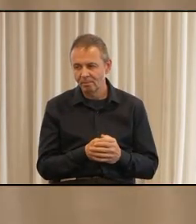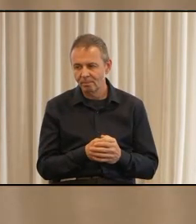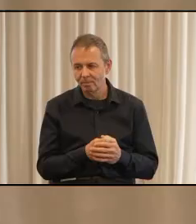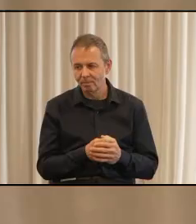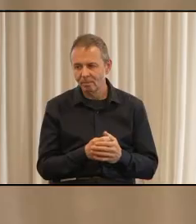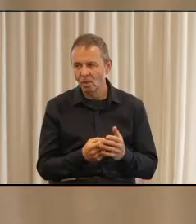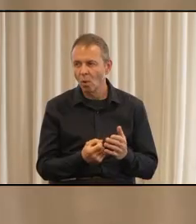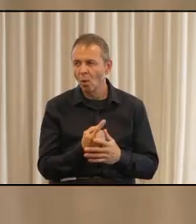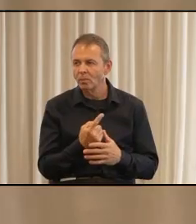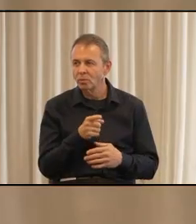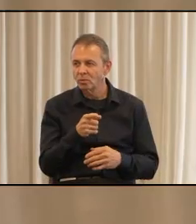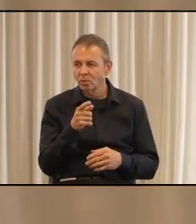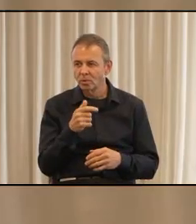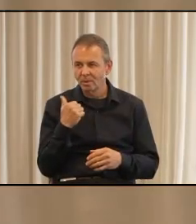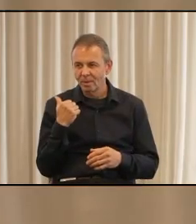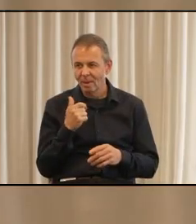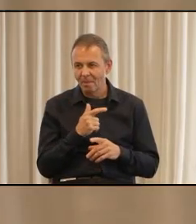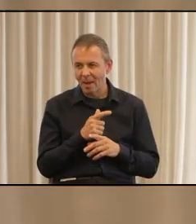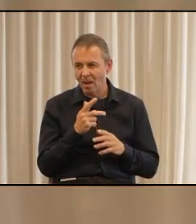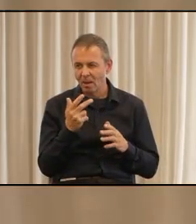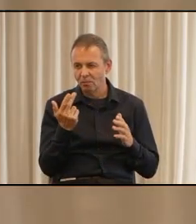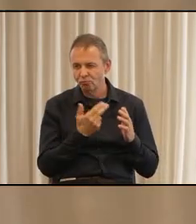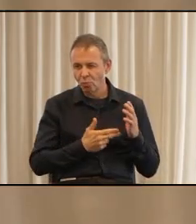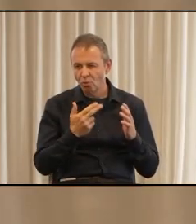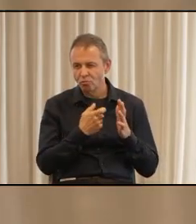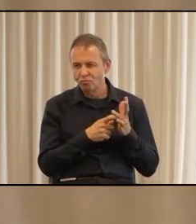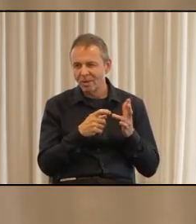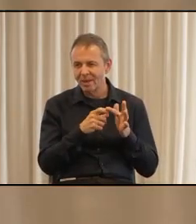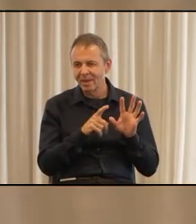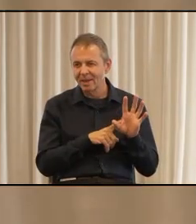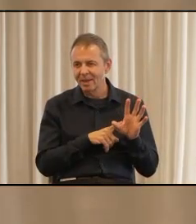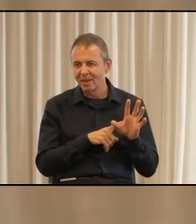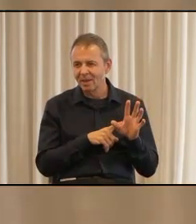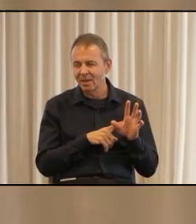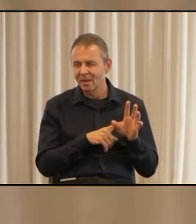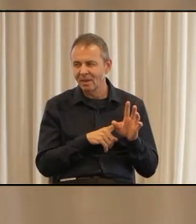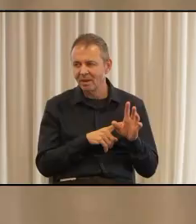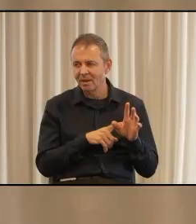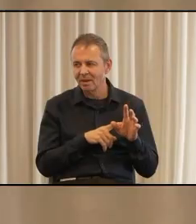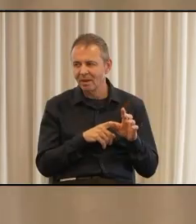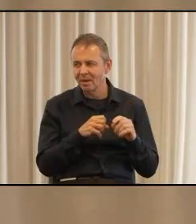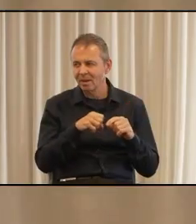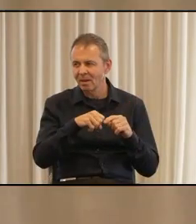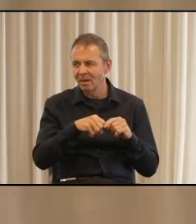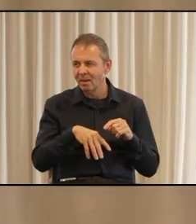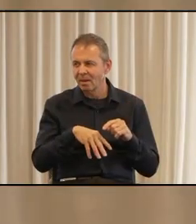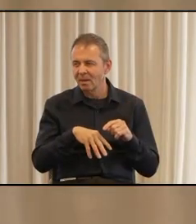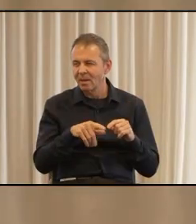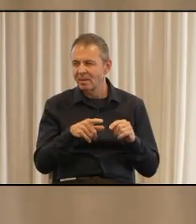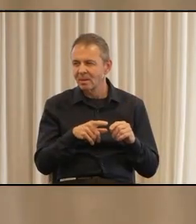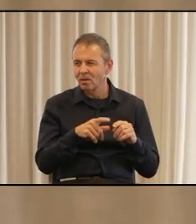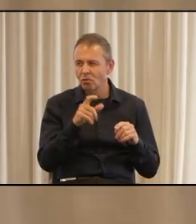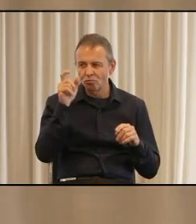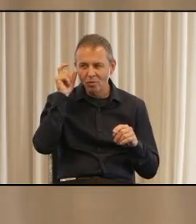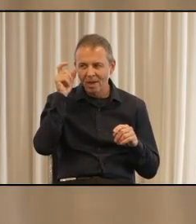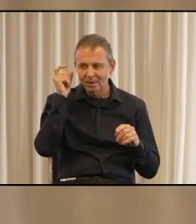your drawing, Ricky, before. You had the drawing of the tripod where being a creator or a maker was